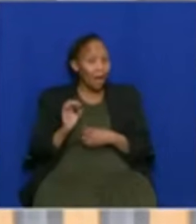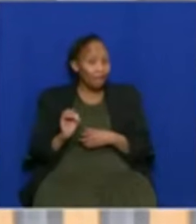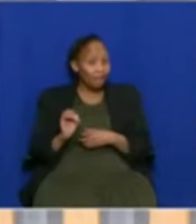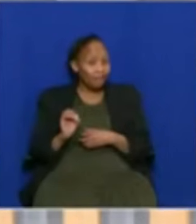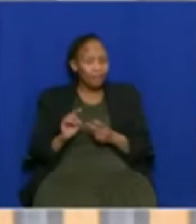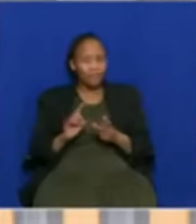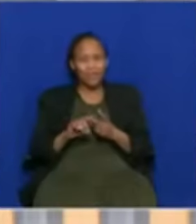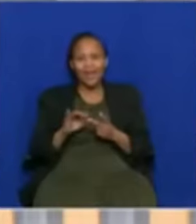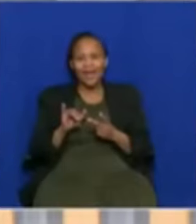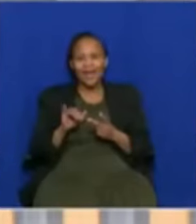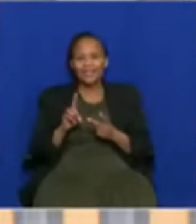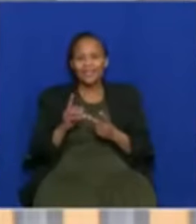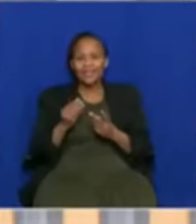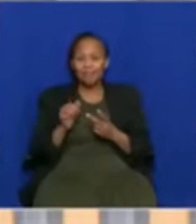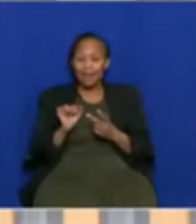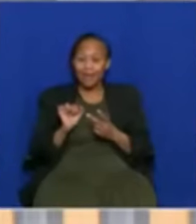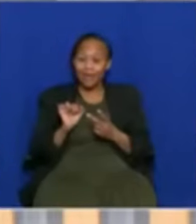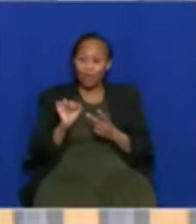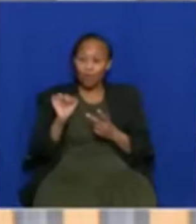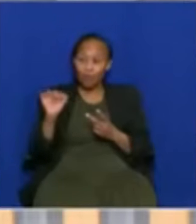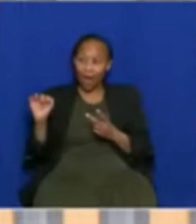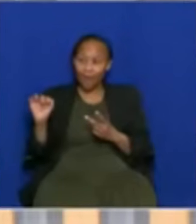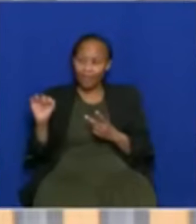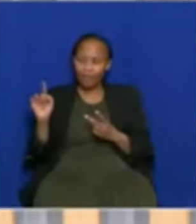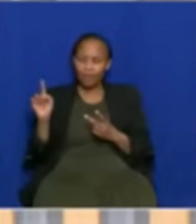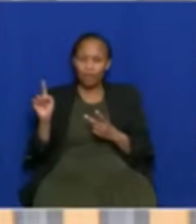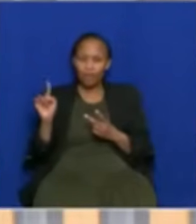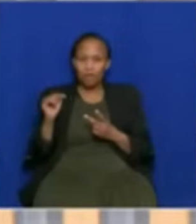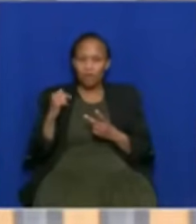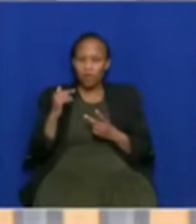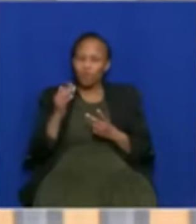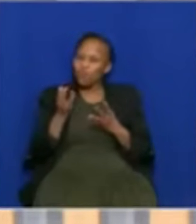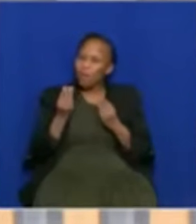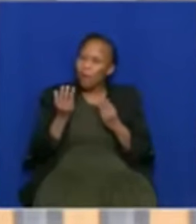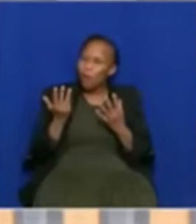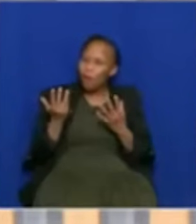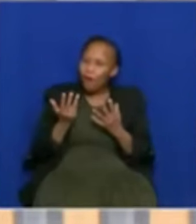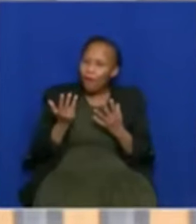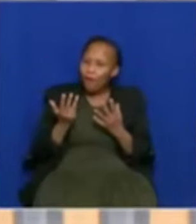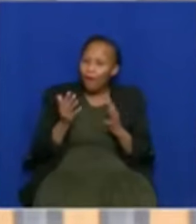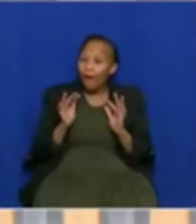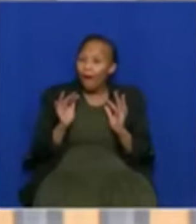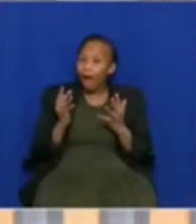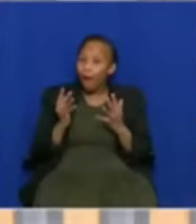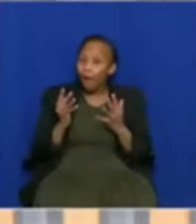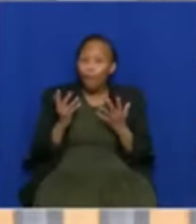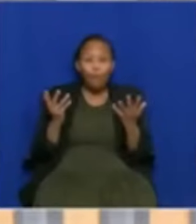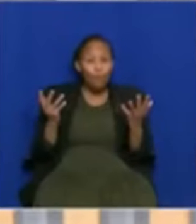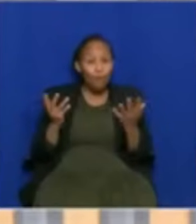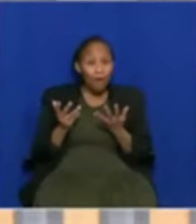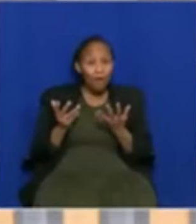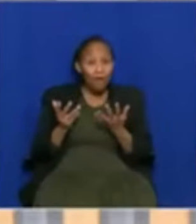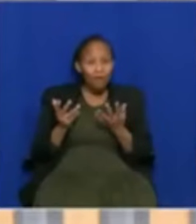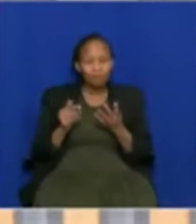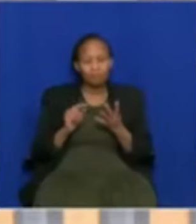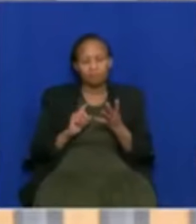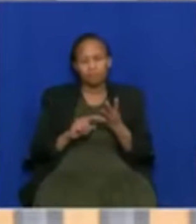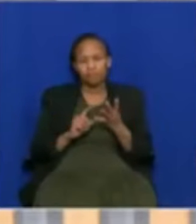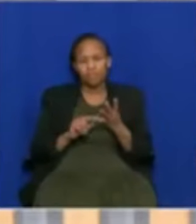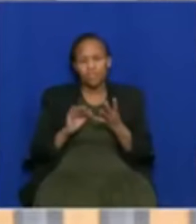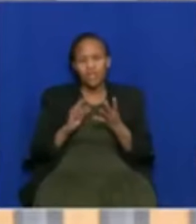Where did you get that from? How and where? And where do we see that in the docket?